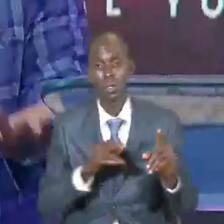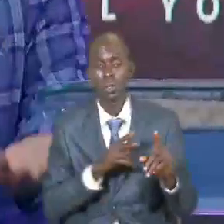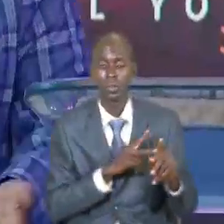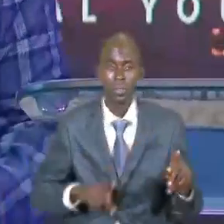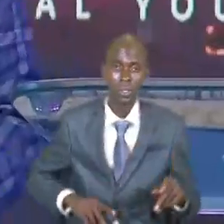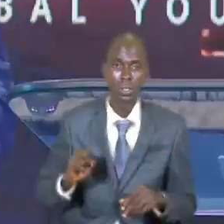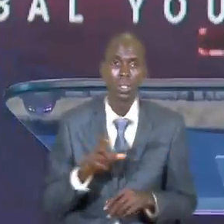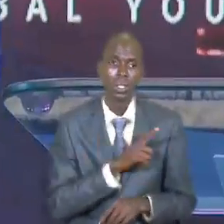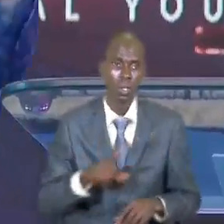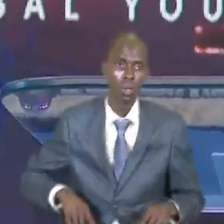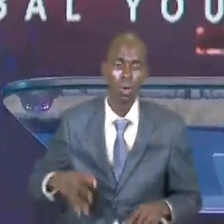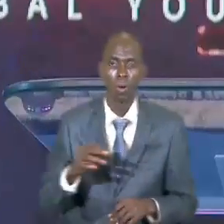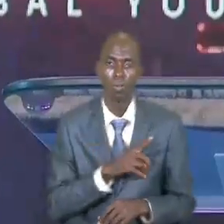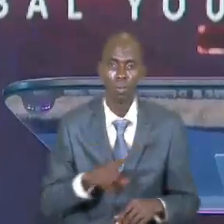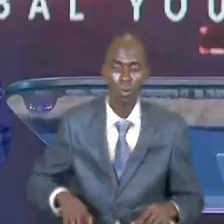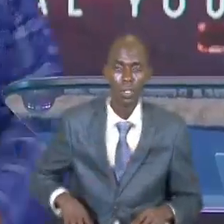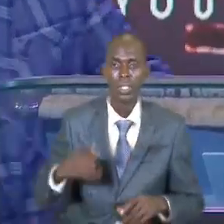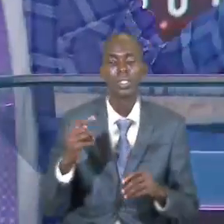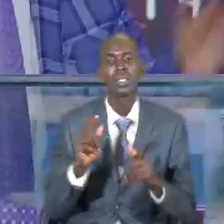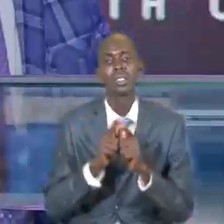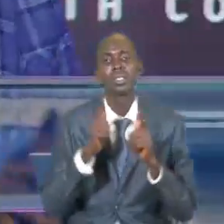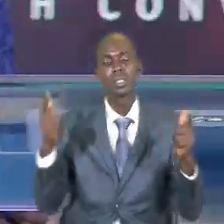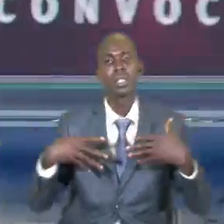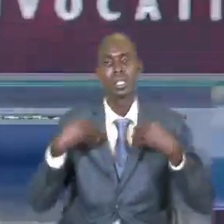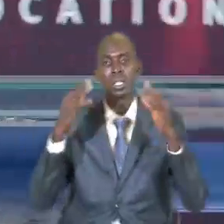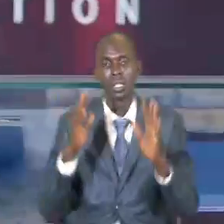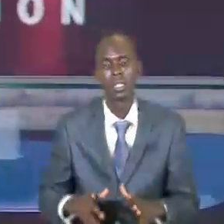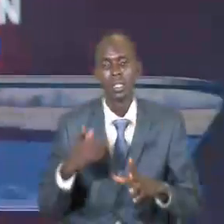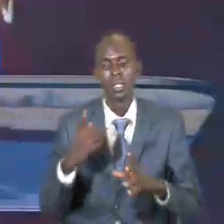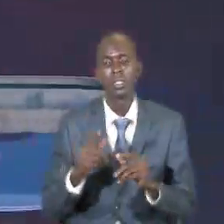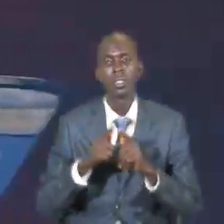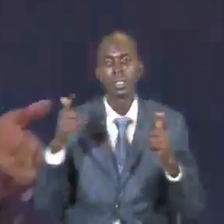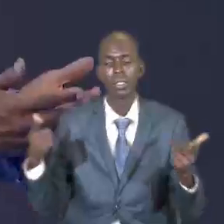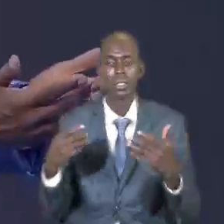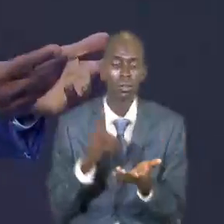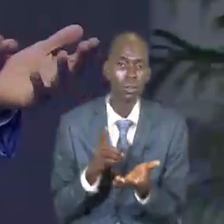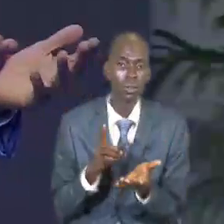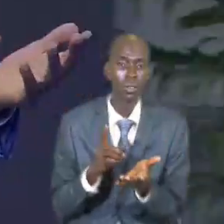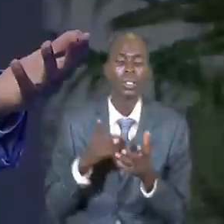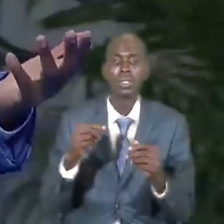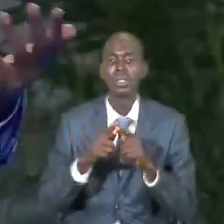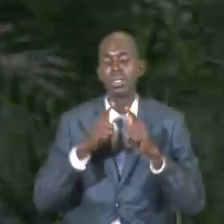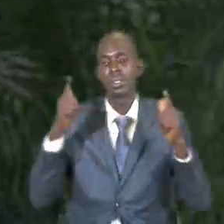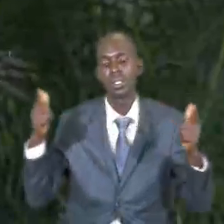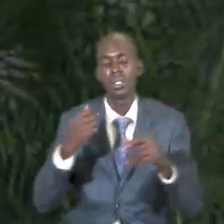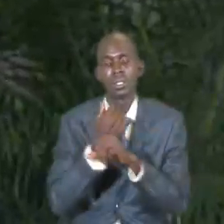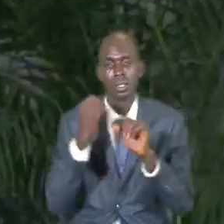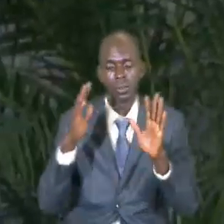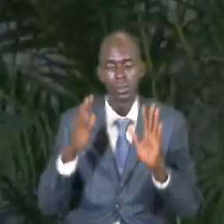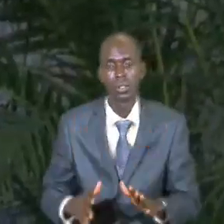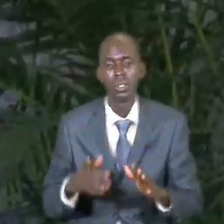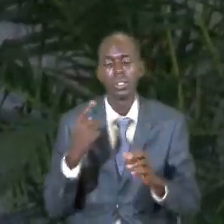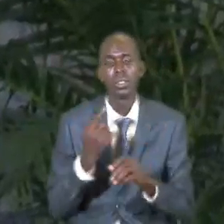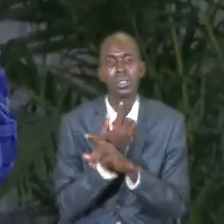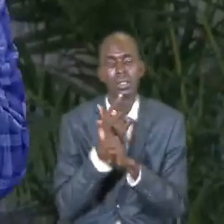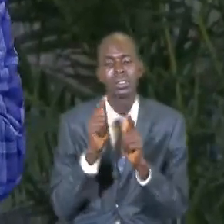great healer, the great physician, the great Savior, the great Redeemer is inviting you tonight.